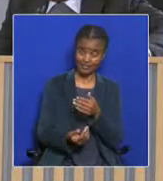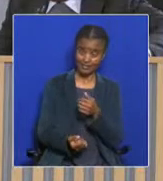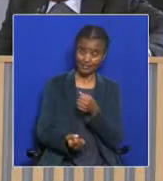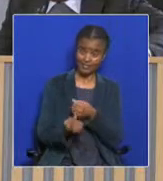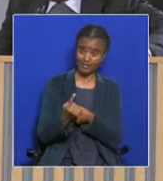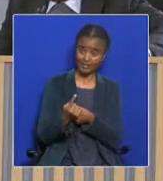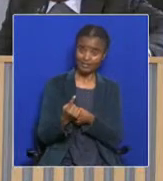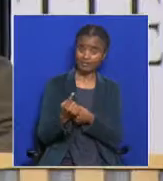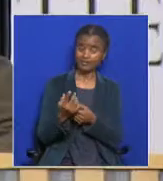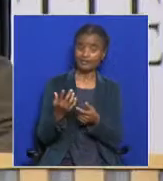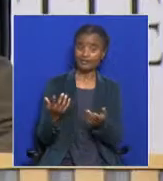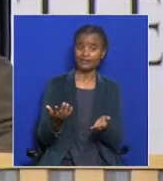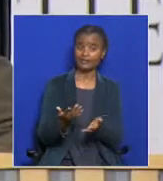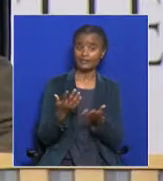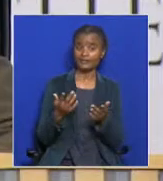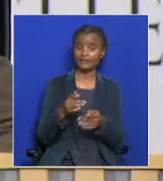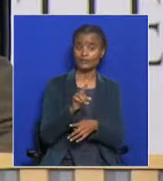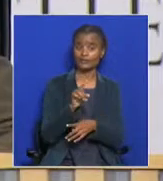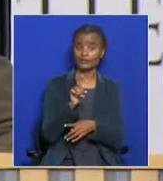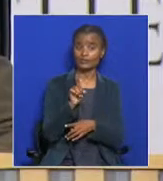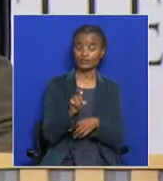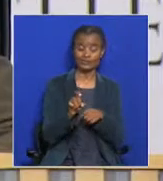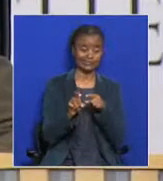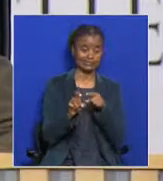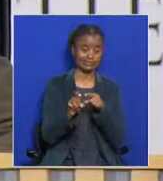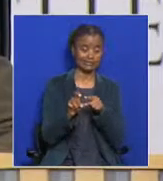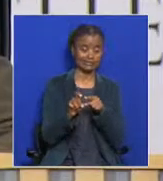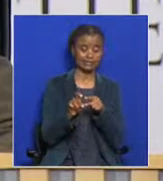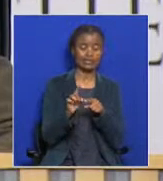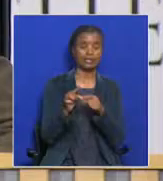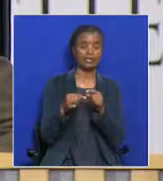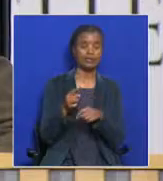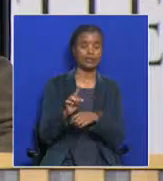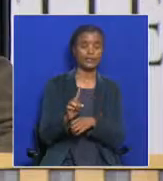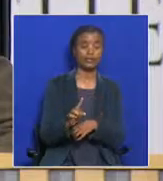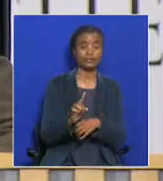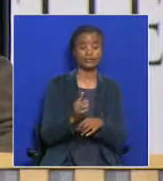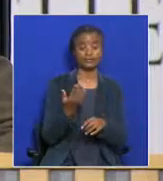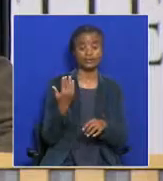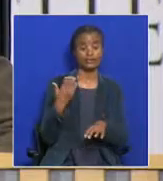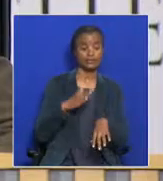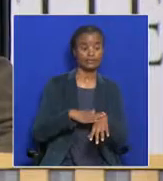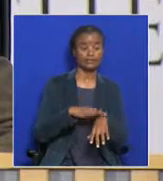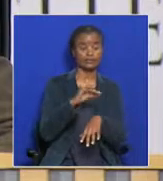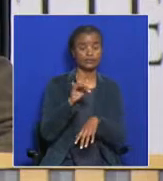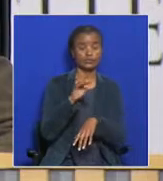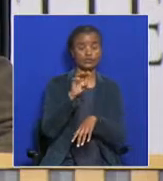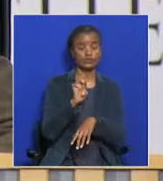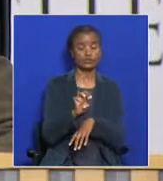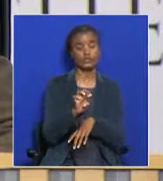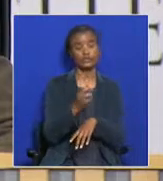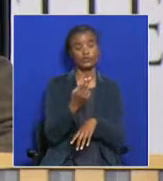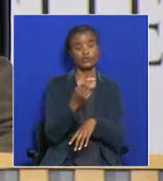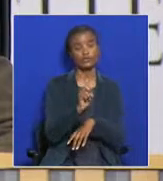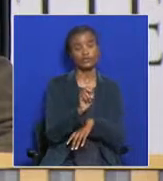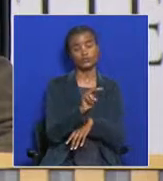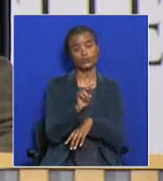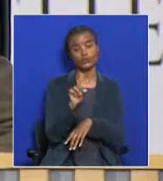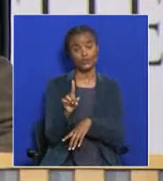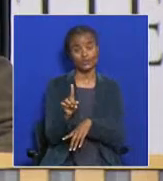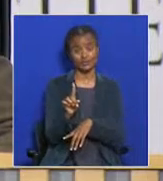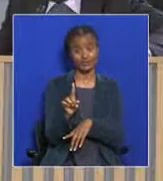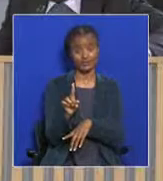the question whether, as of June 2021, there was in fact space,